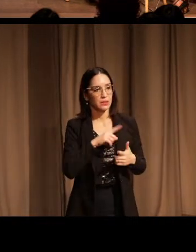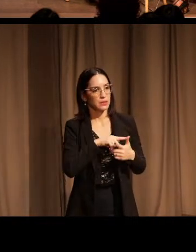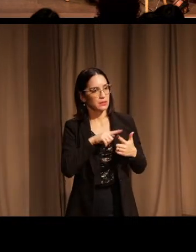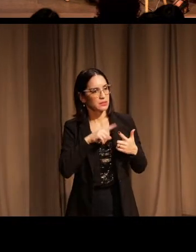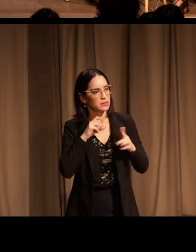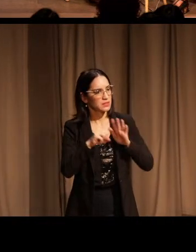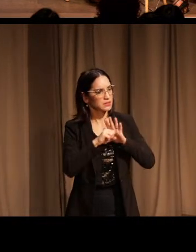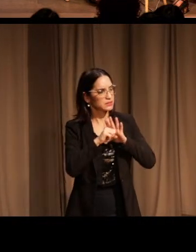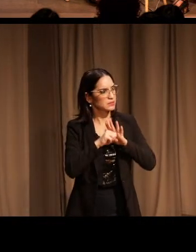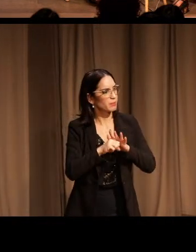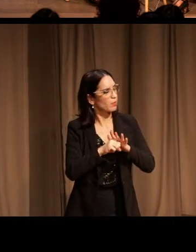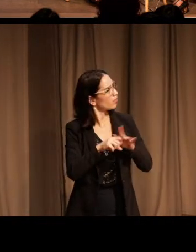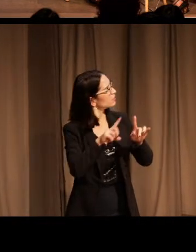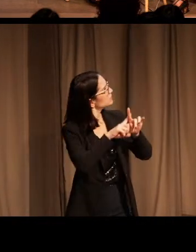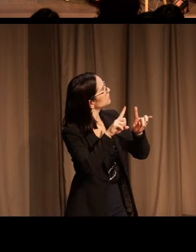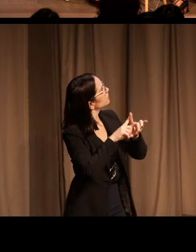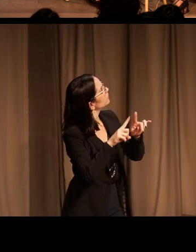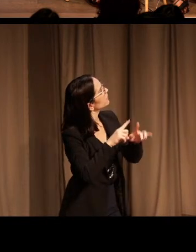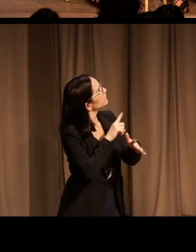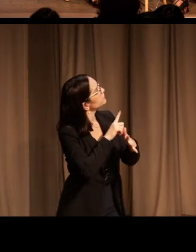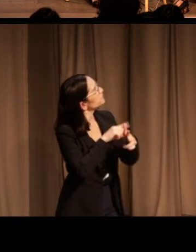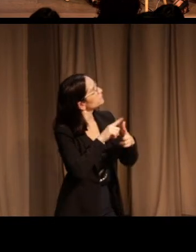rapper IMDb. Yeah.